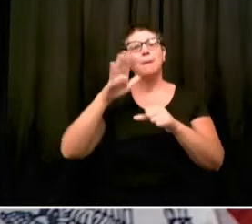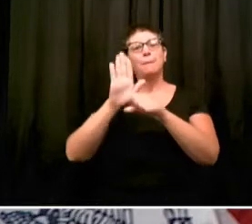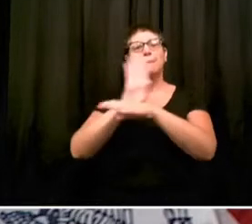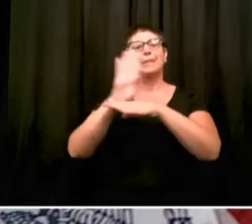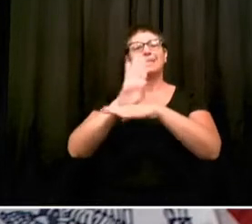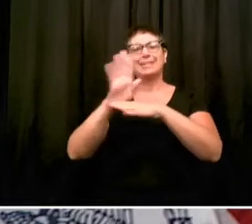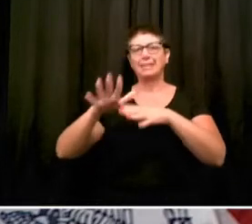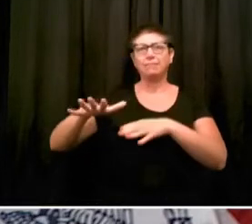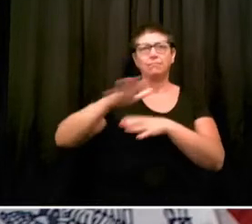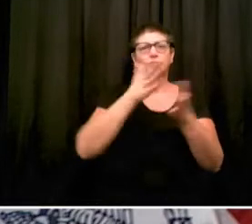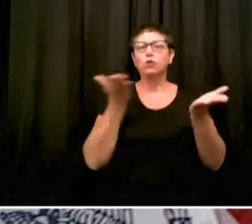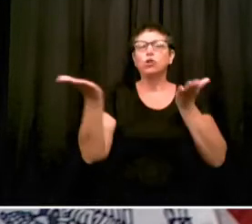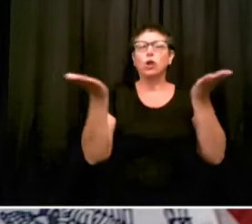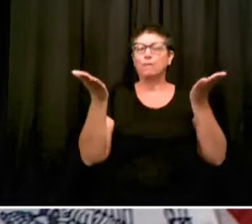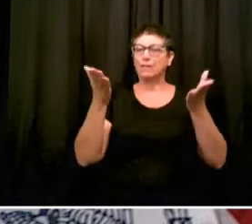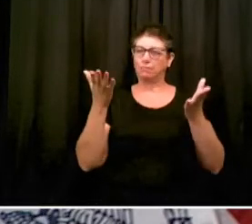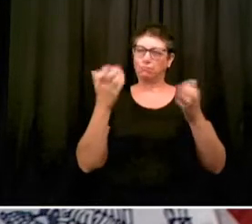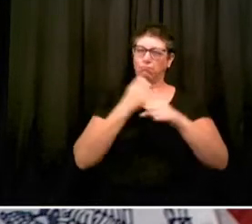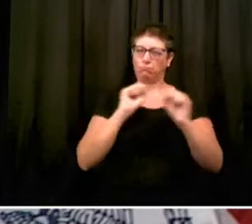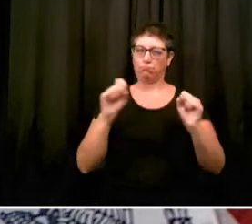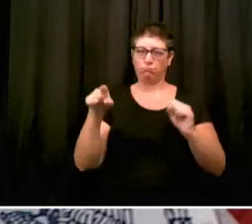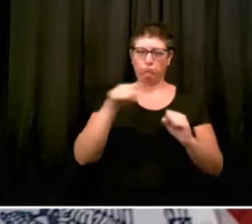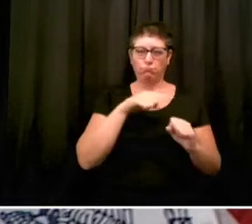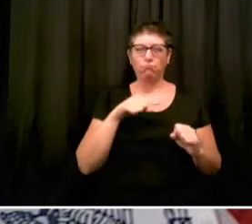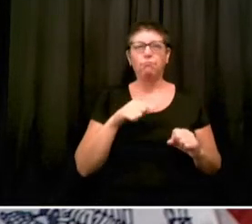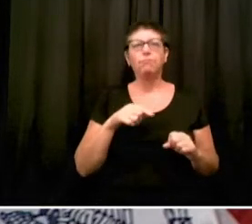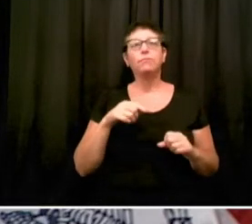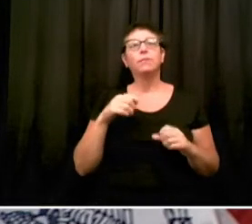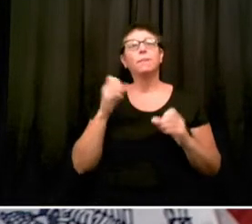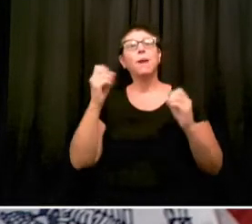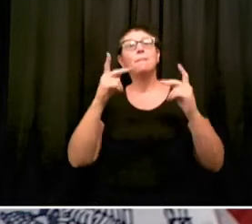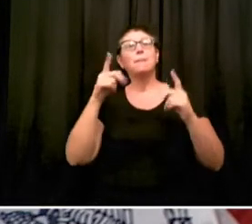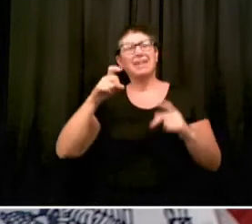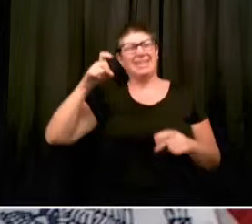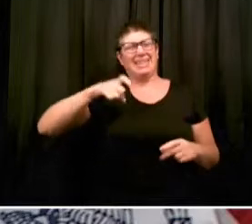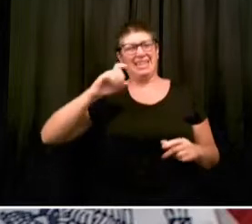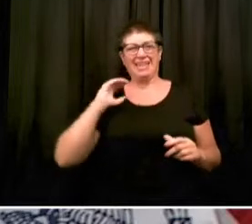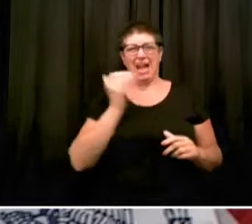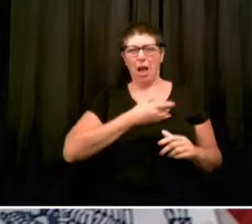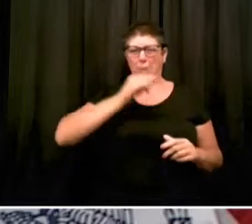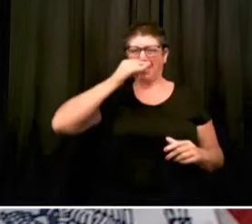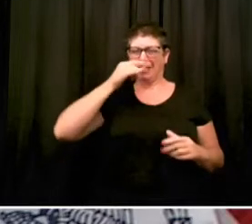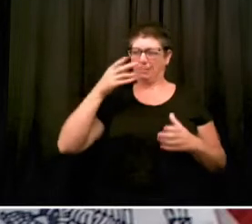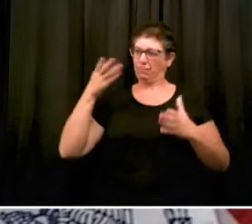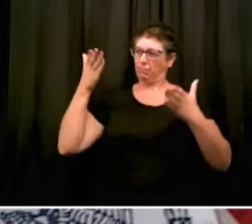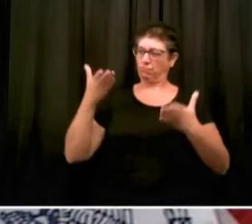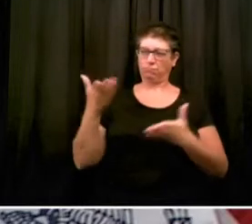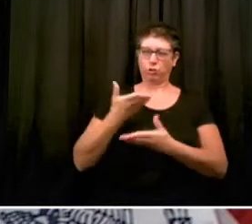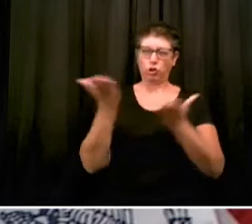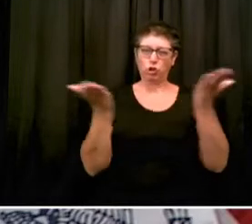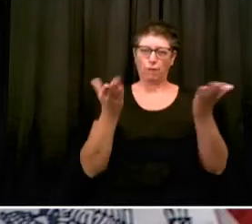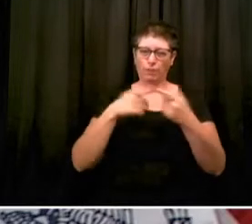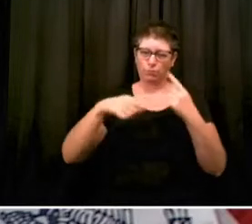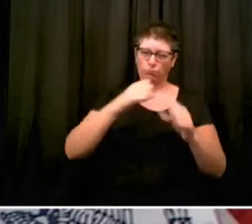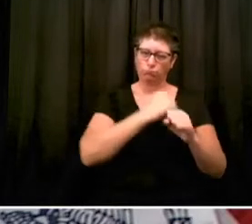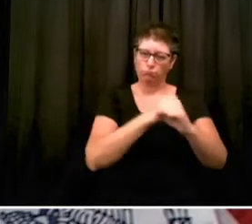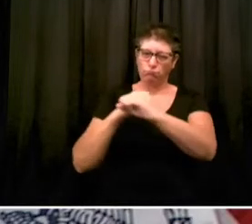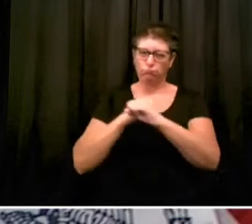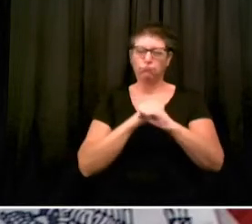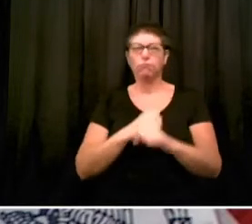part of our recovery. That's why it's been so important to fight for a stimulus from the federal government. We haven't gotten